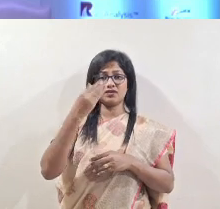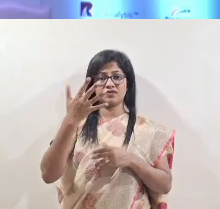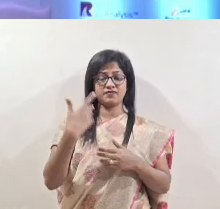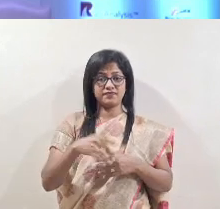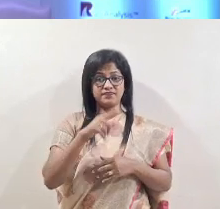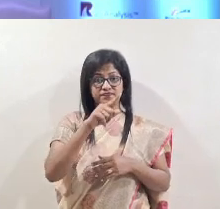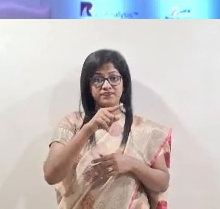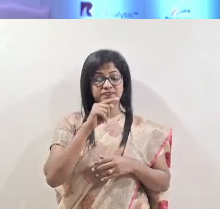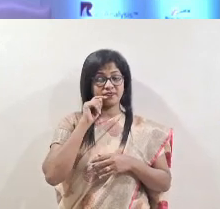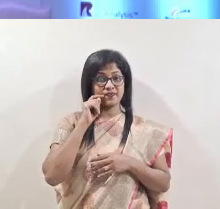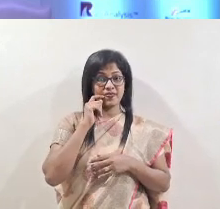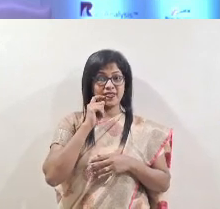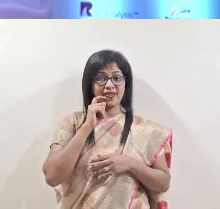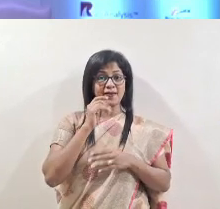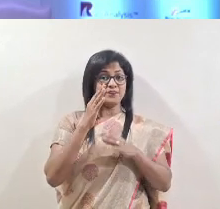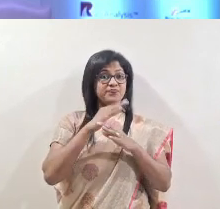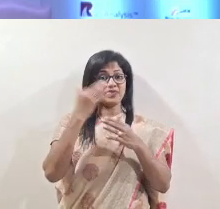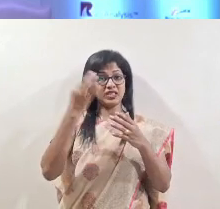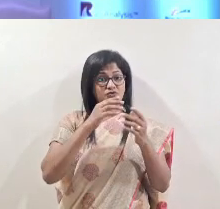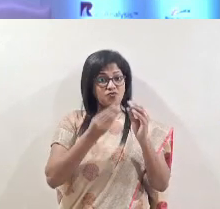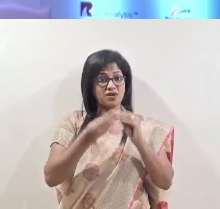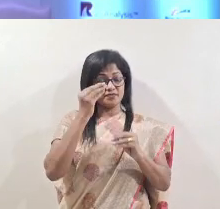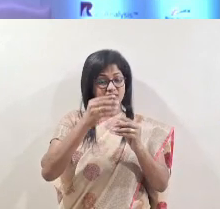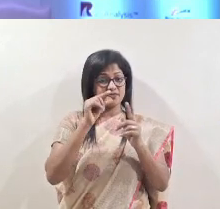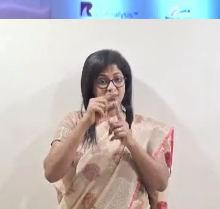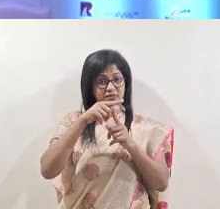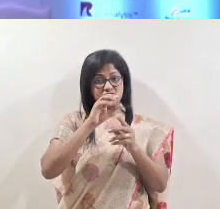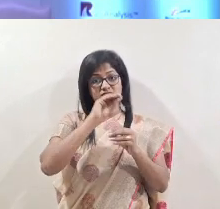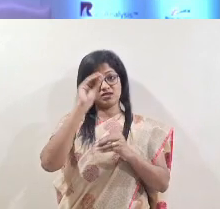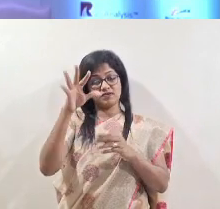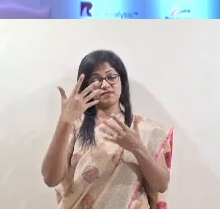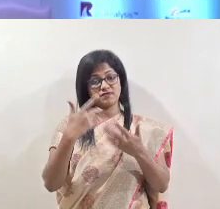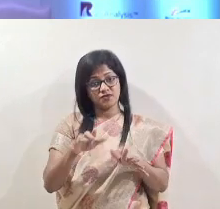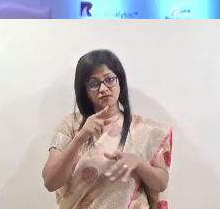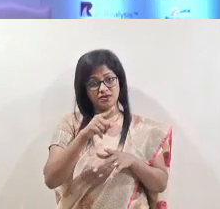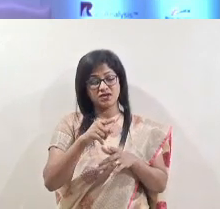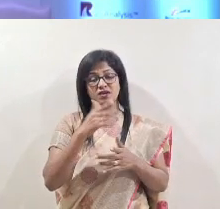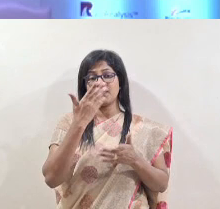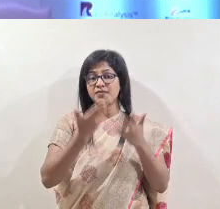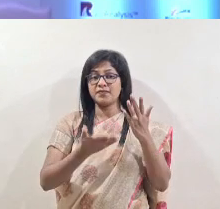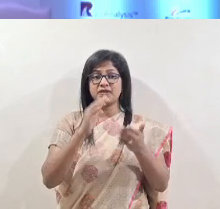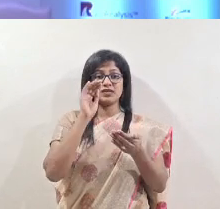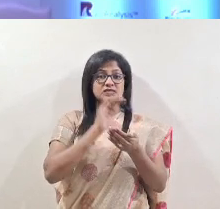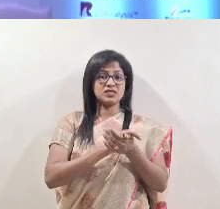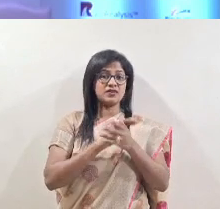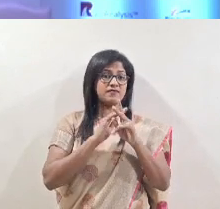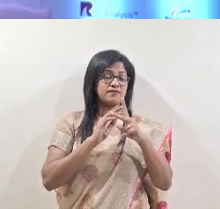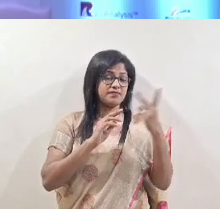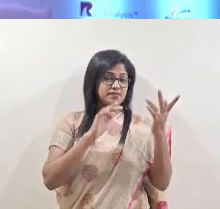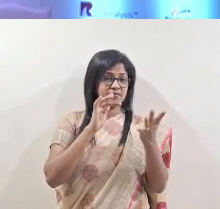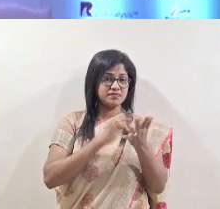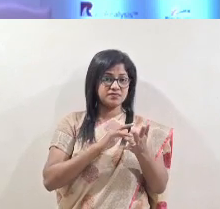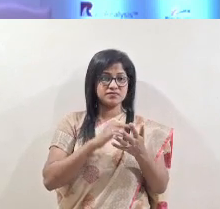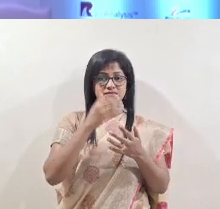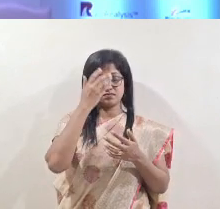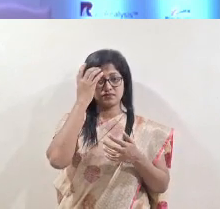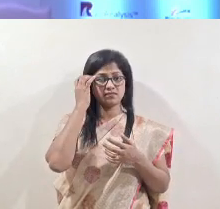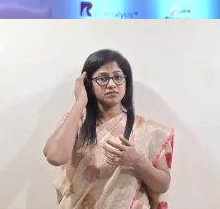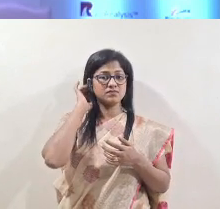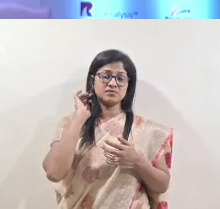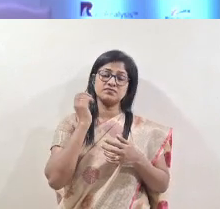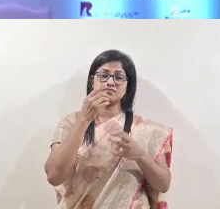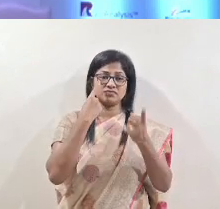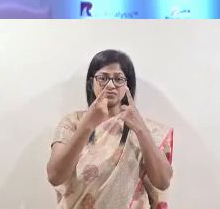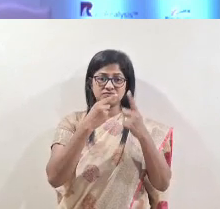you given him the Yes, latest yes, PPT? yes. You might have saved it somewhere else. Just check,